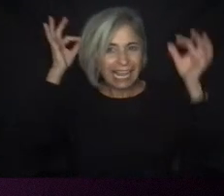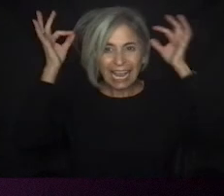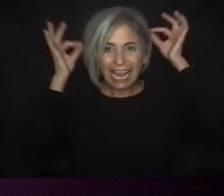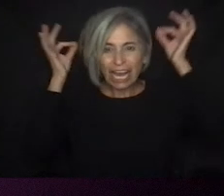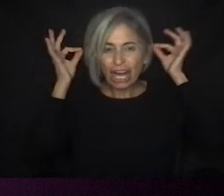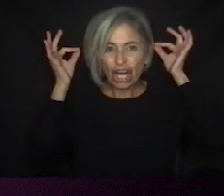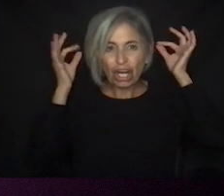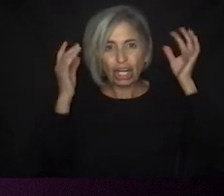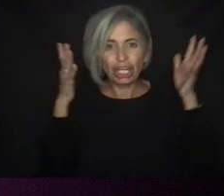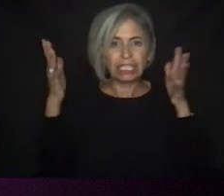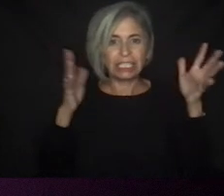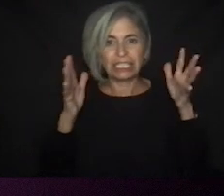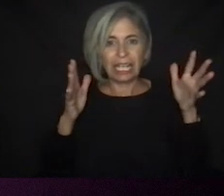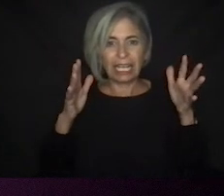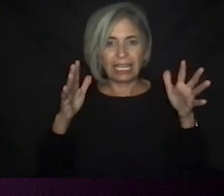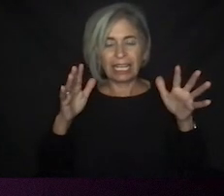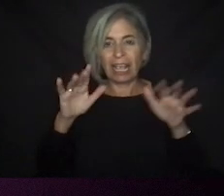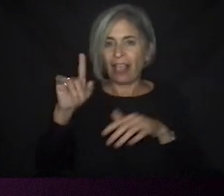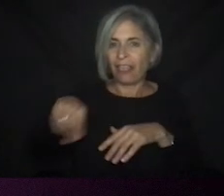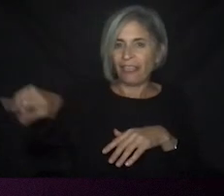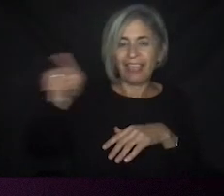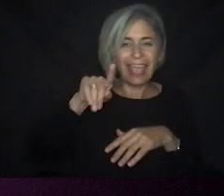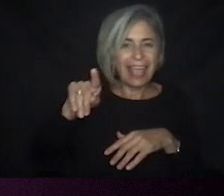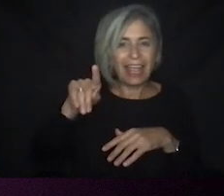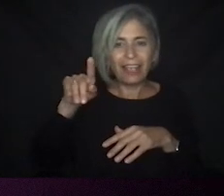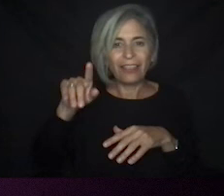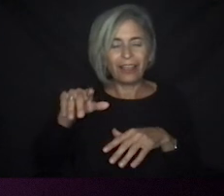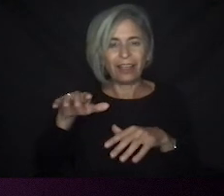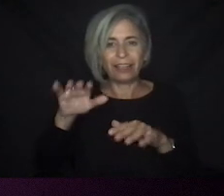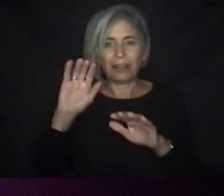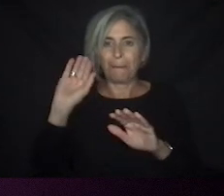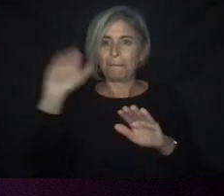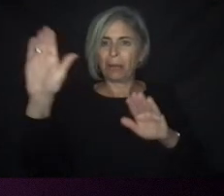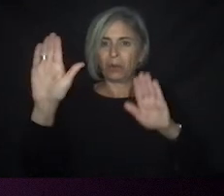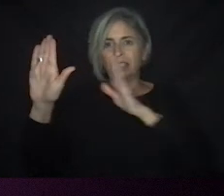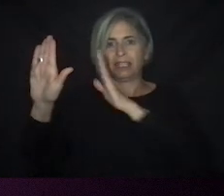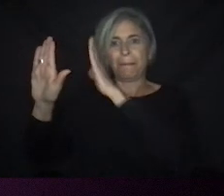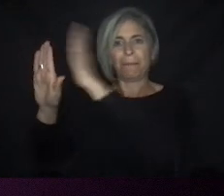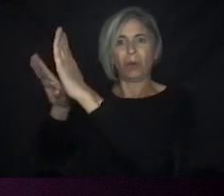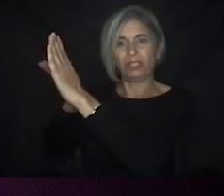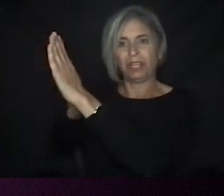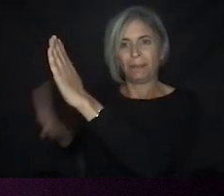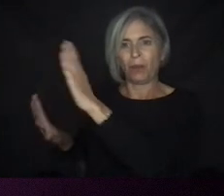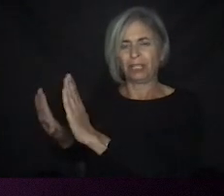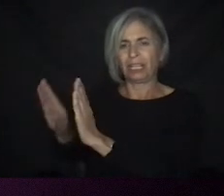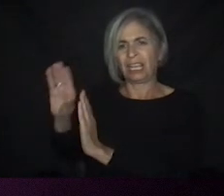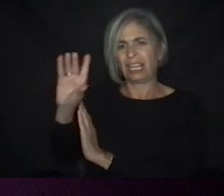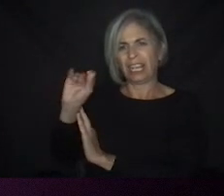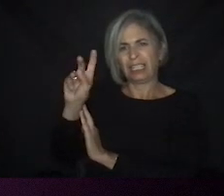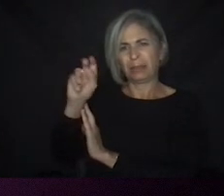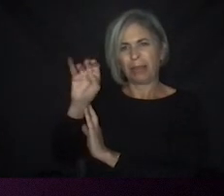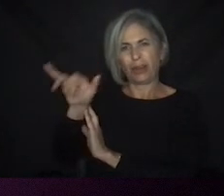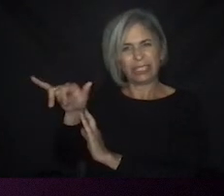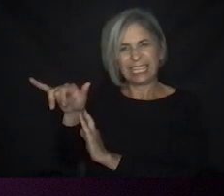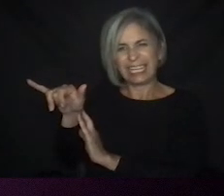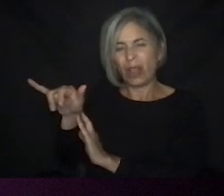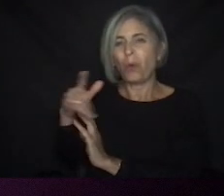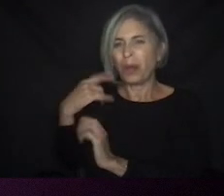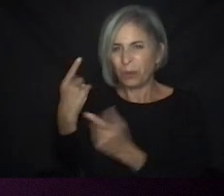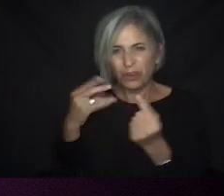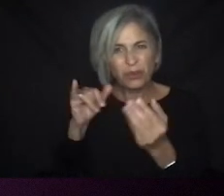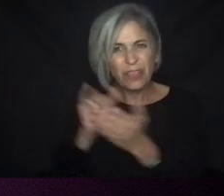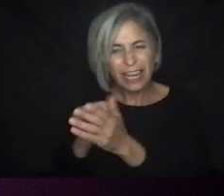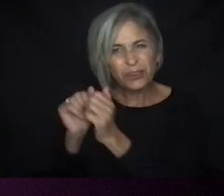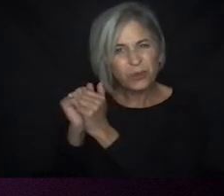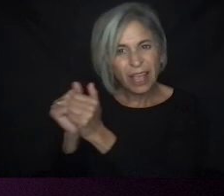doing this, and in the back, there's like these post-it notes like that, and you know that meme is like conspiracy meme or whatever. So that's what we're going to do.